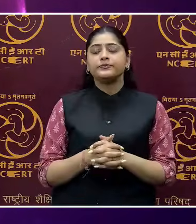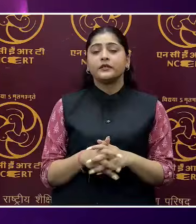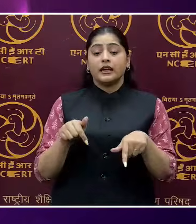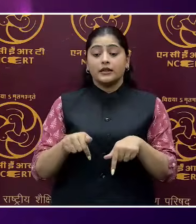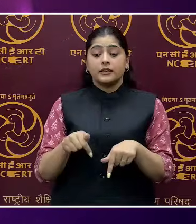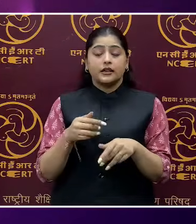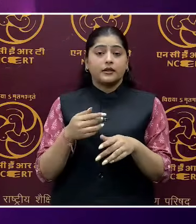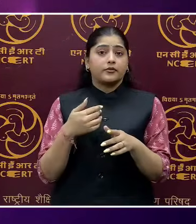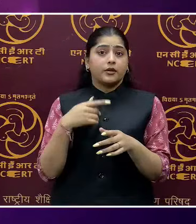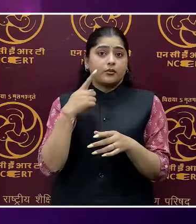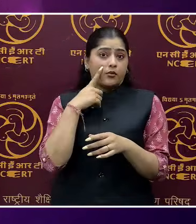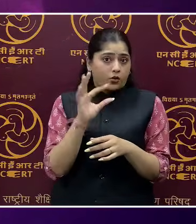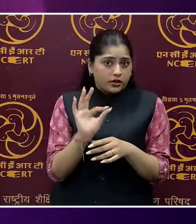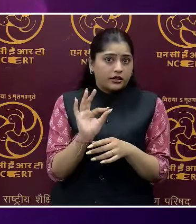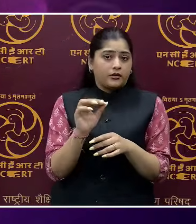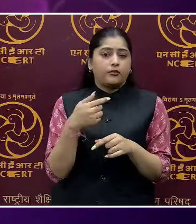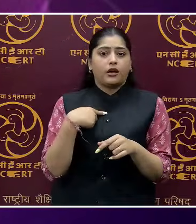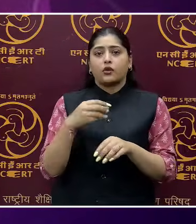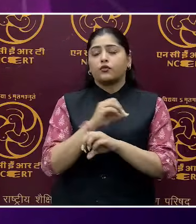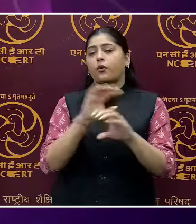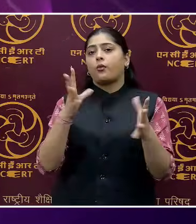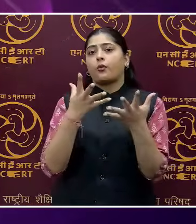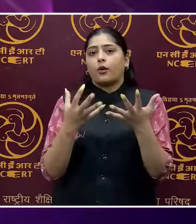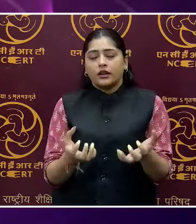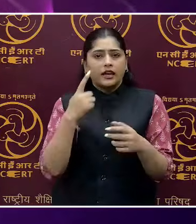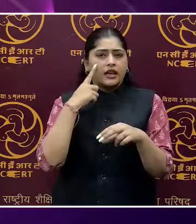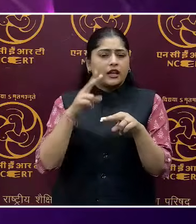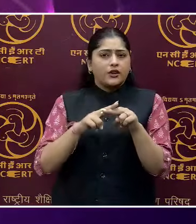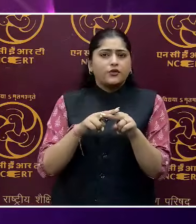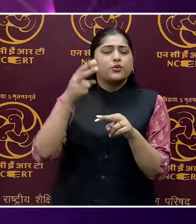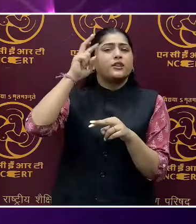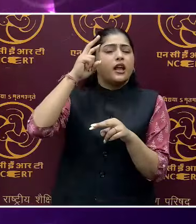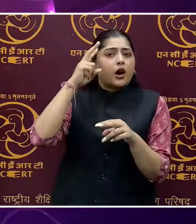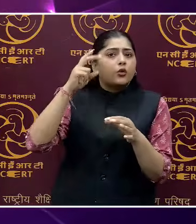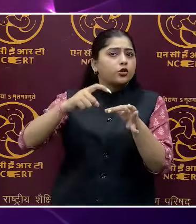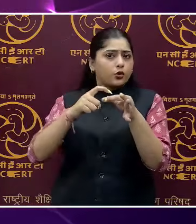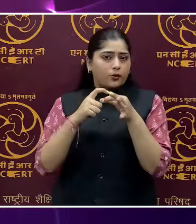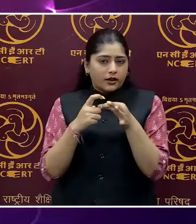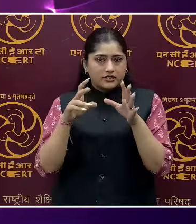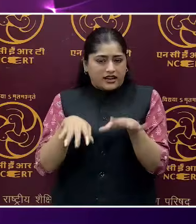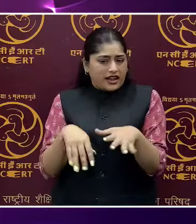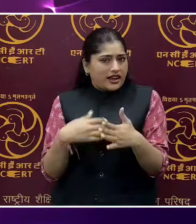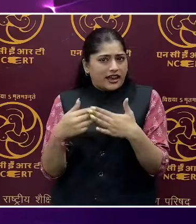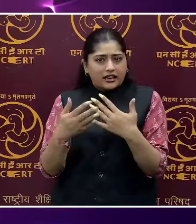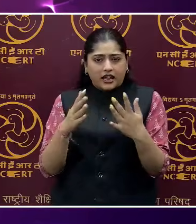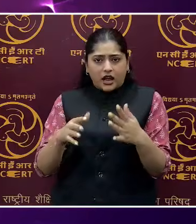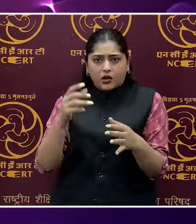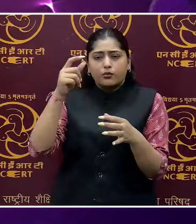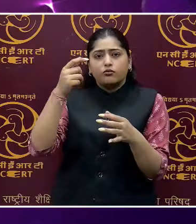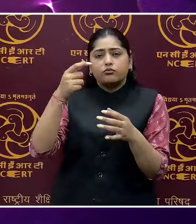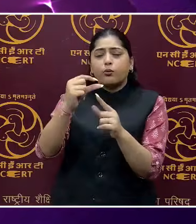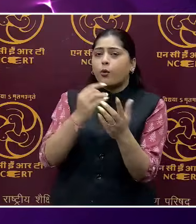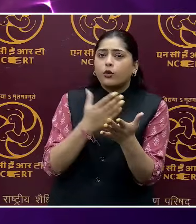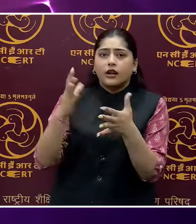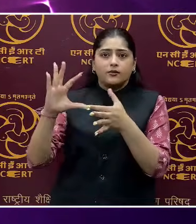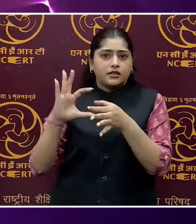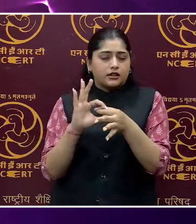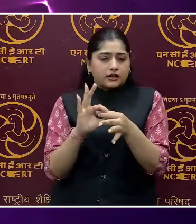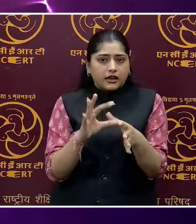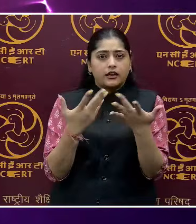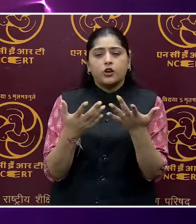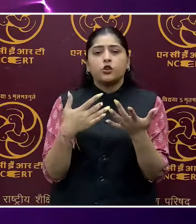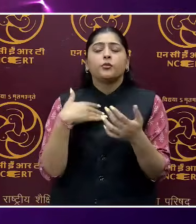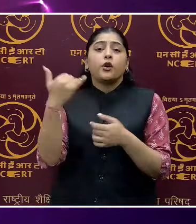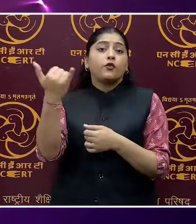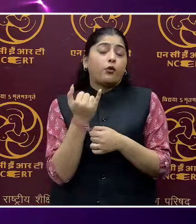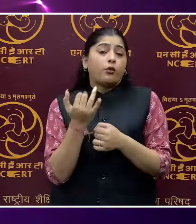important information with all our viewers, and that is if you have any question regarding the session, you can directly ask us via calling us on our phone